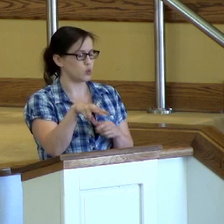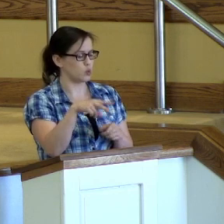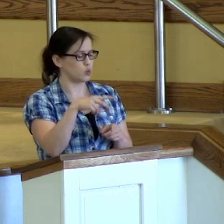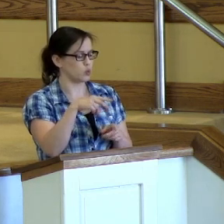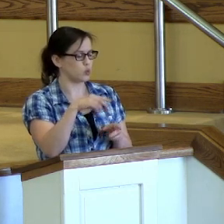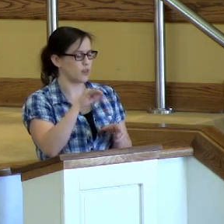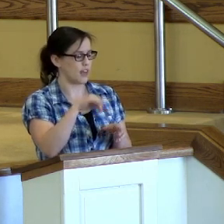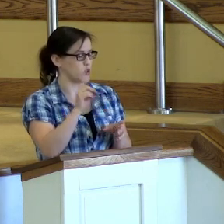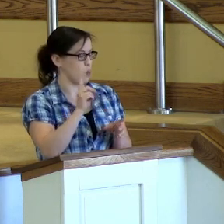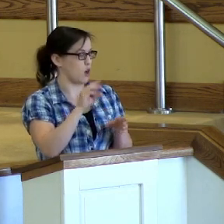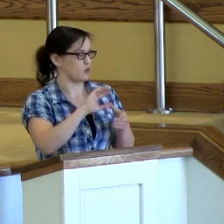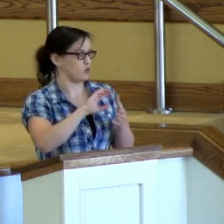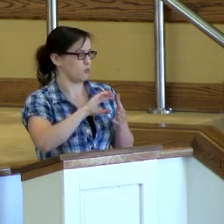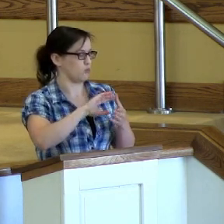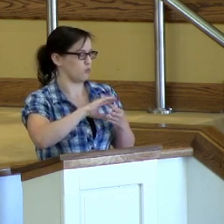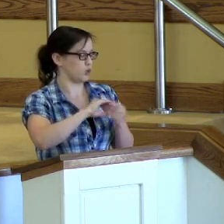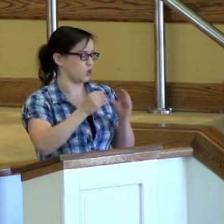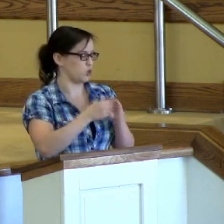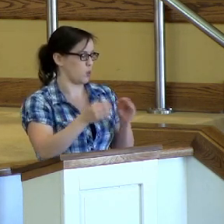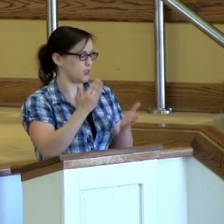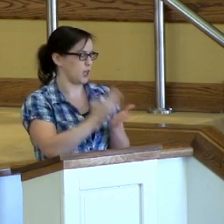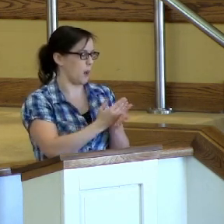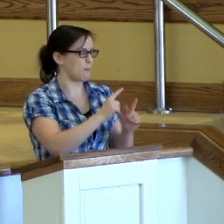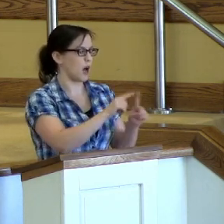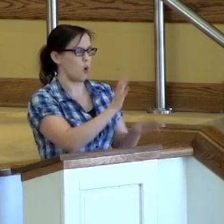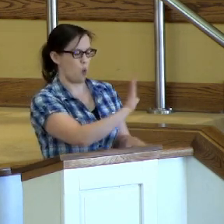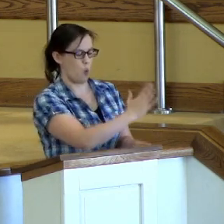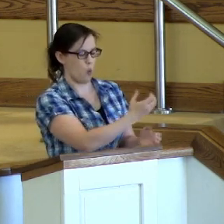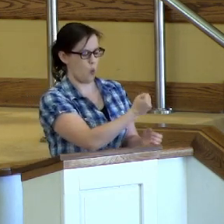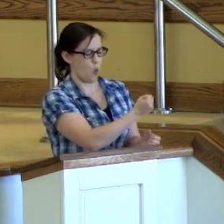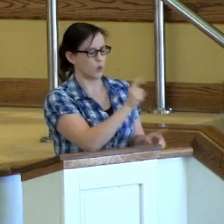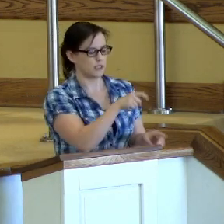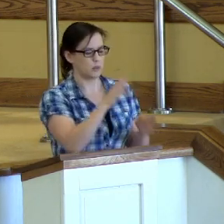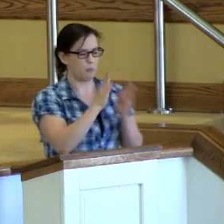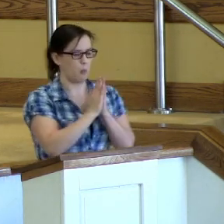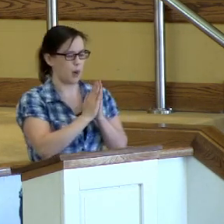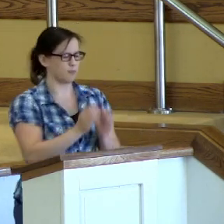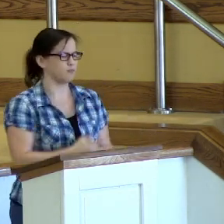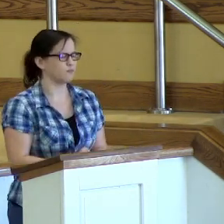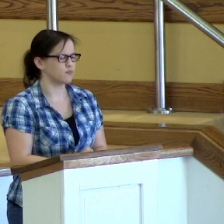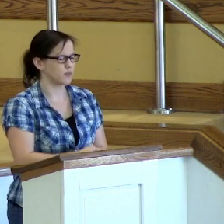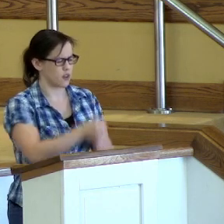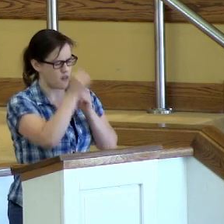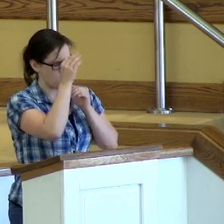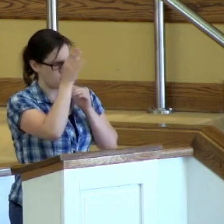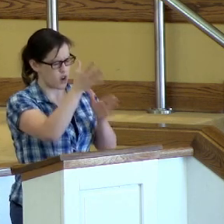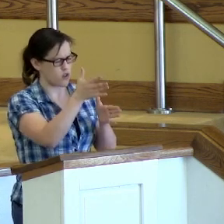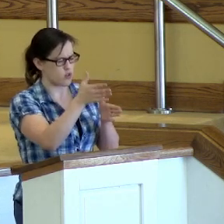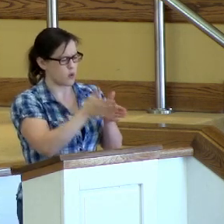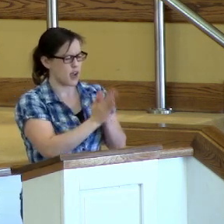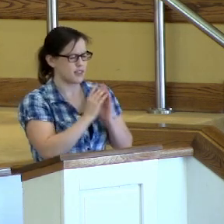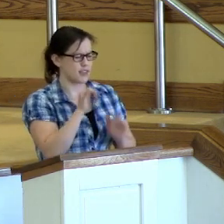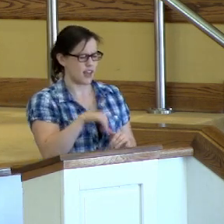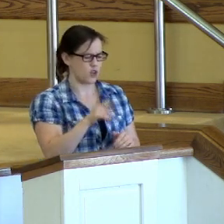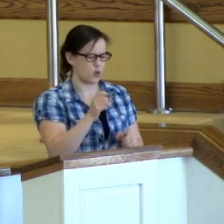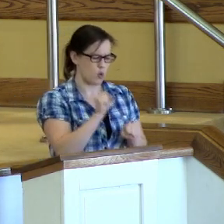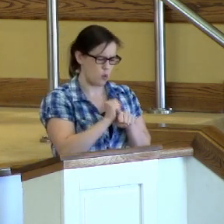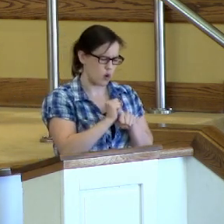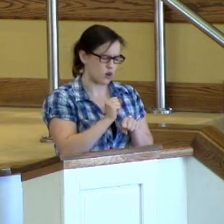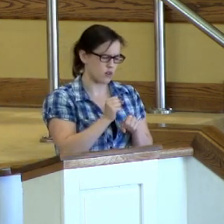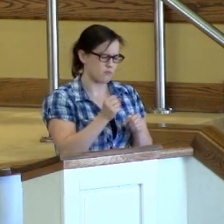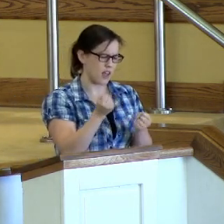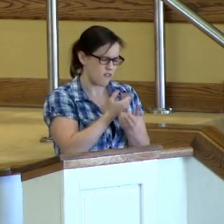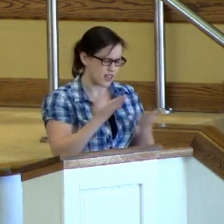here. But actually, before we go any further, let me go ahead and pray. Heavenly Father, we ask that you just work all things to your honor and